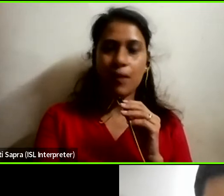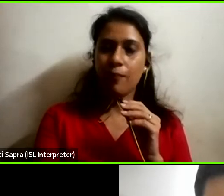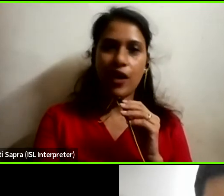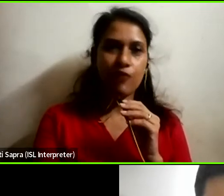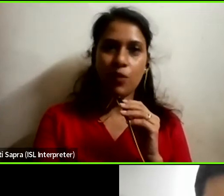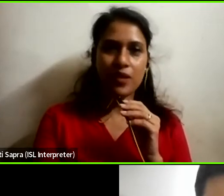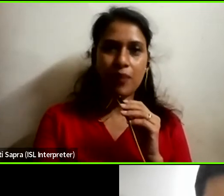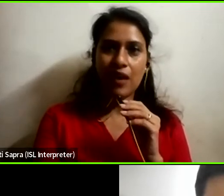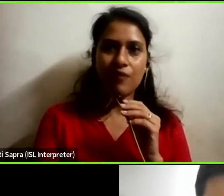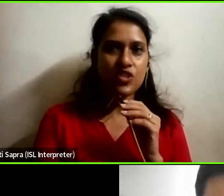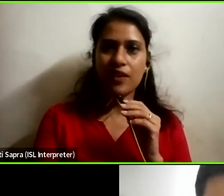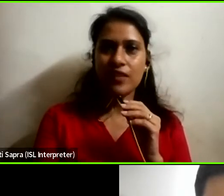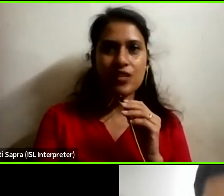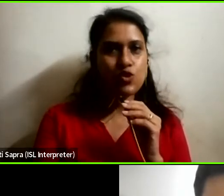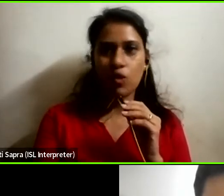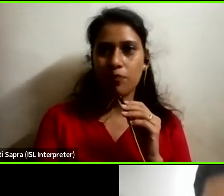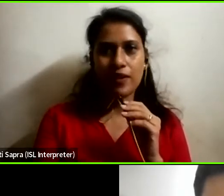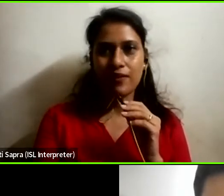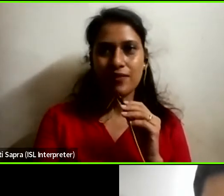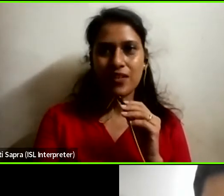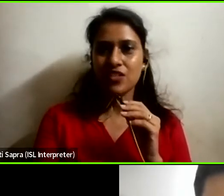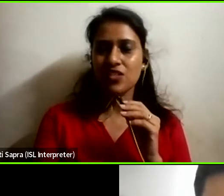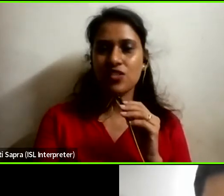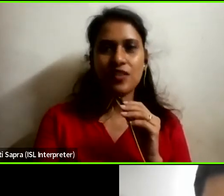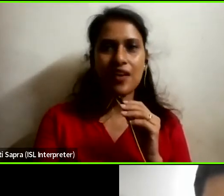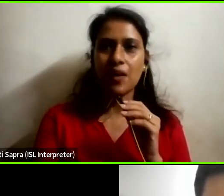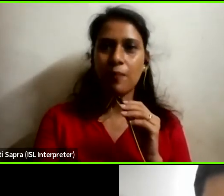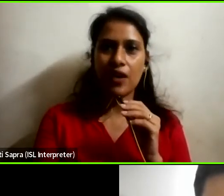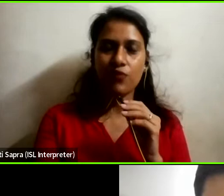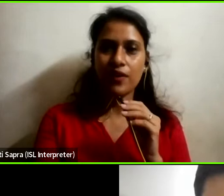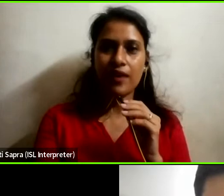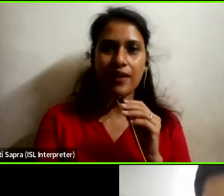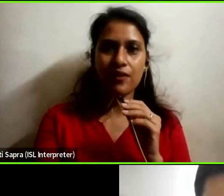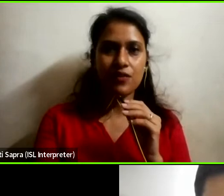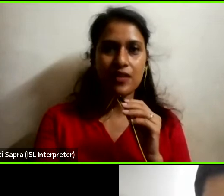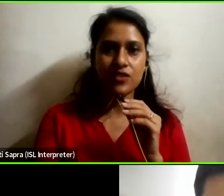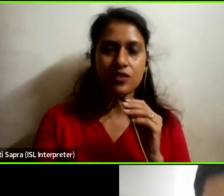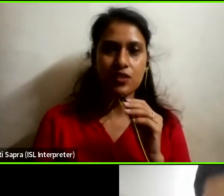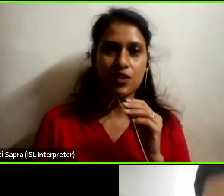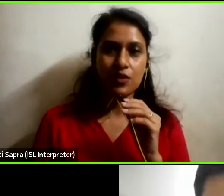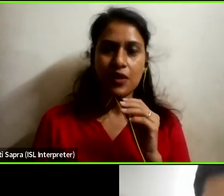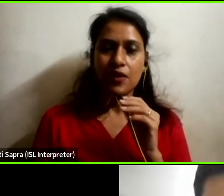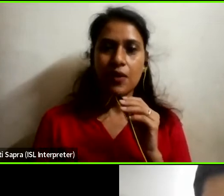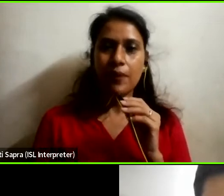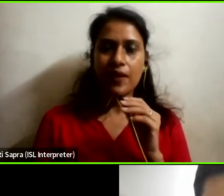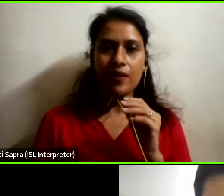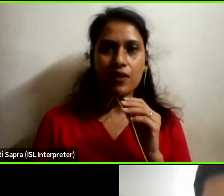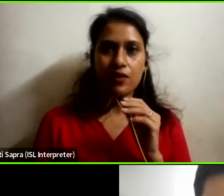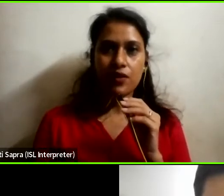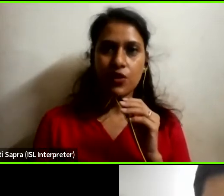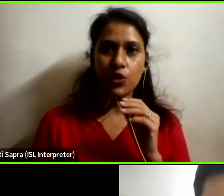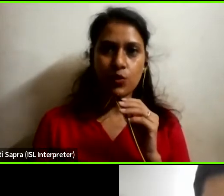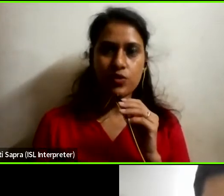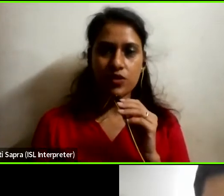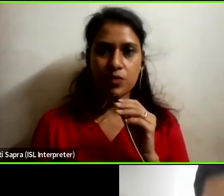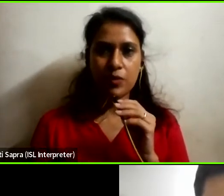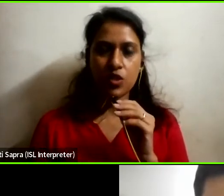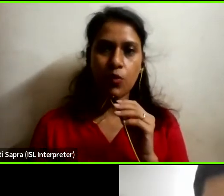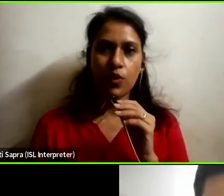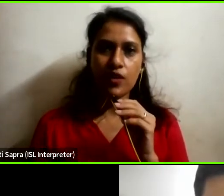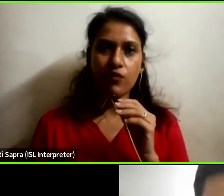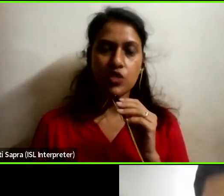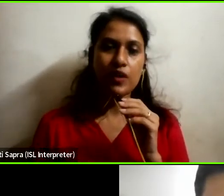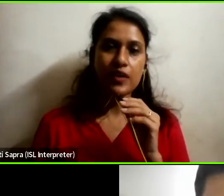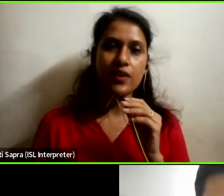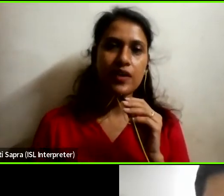But apart from that private channel, they stop it. They just taking a benefit, like they just repeating the news, the